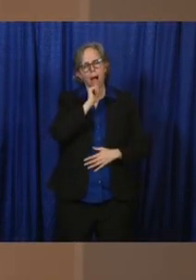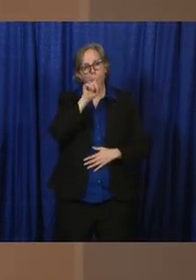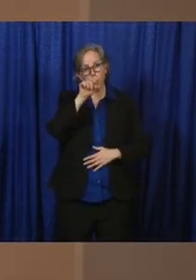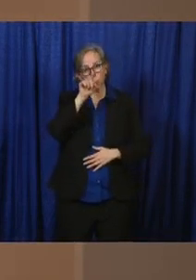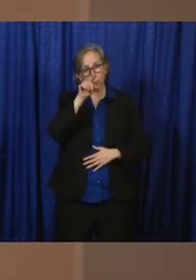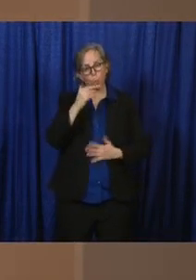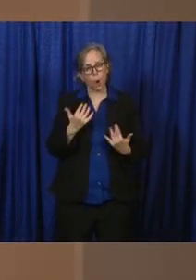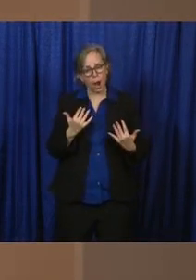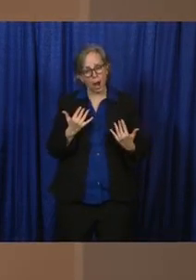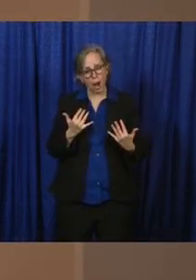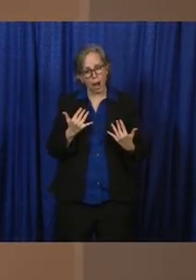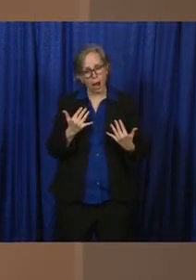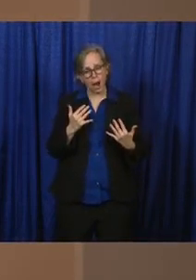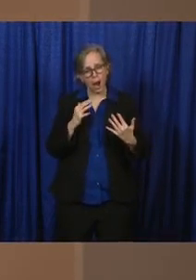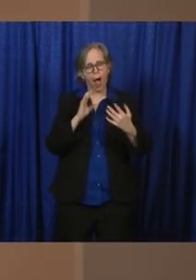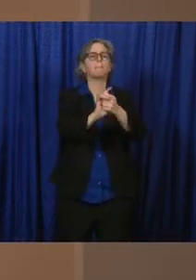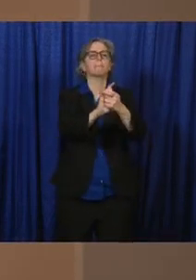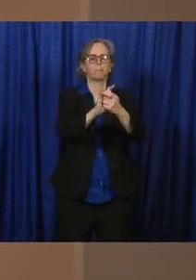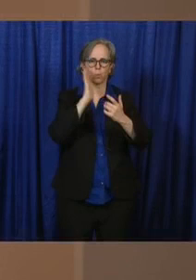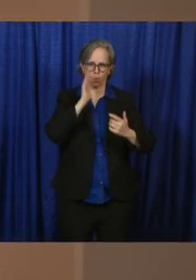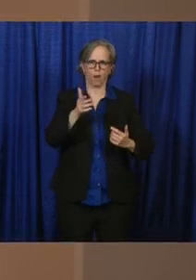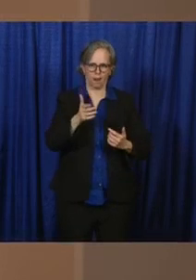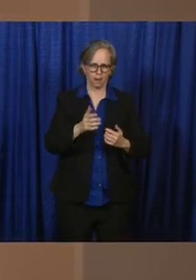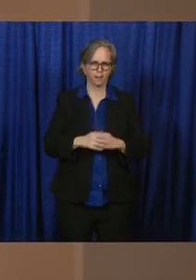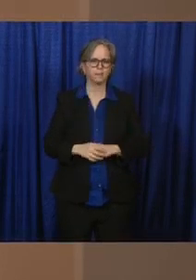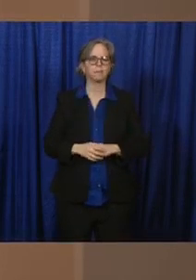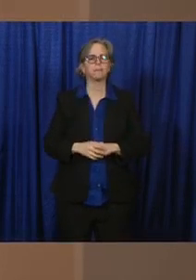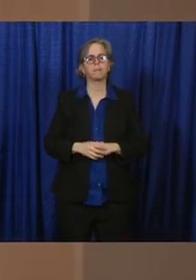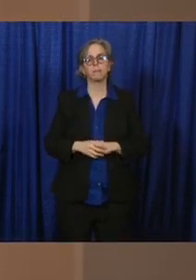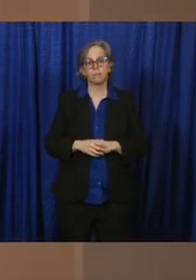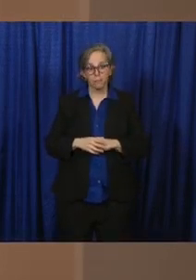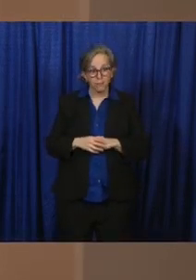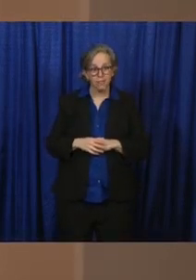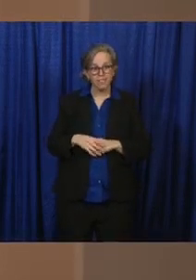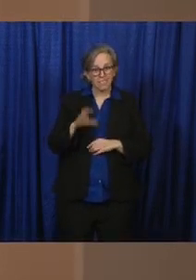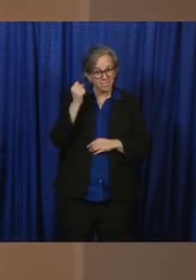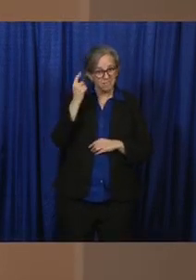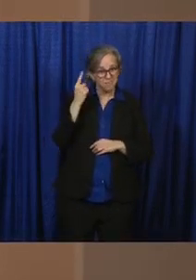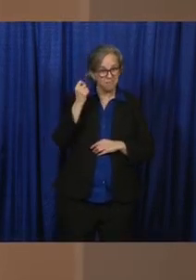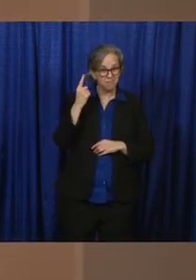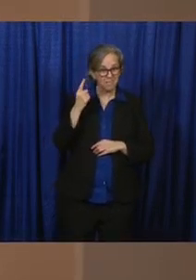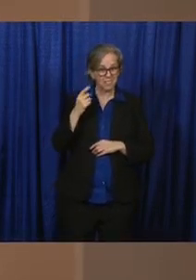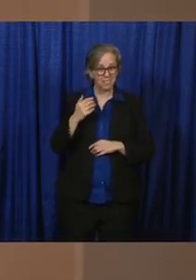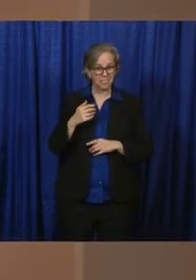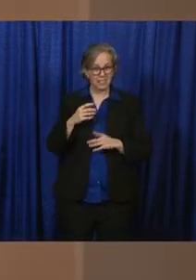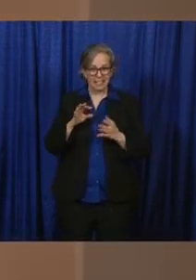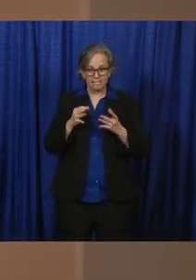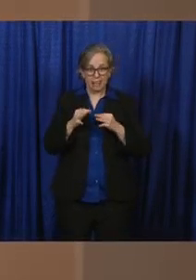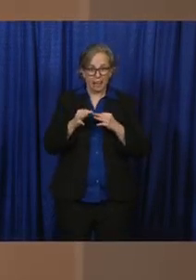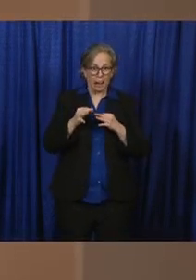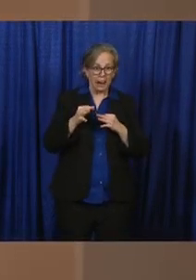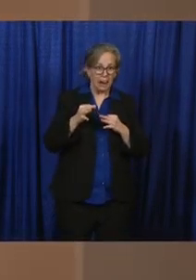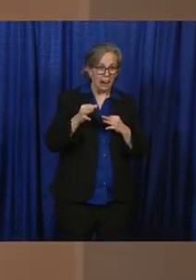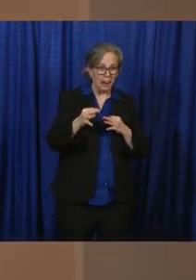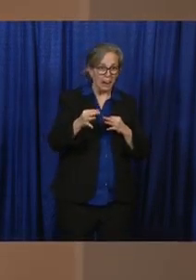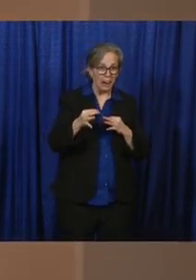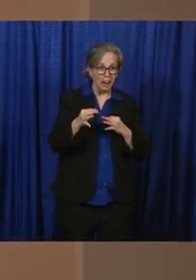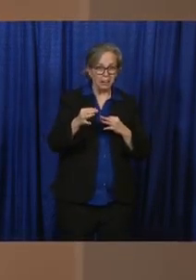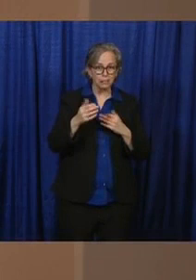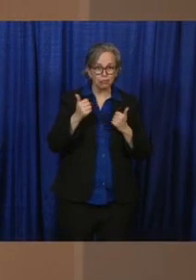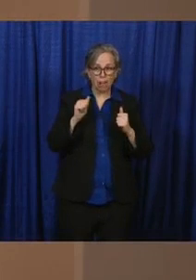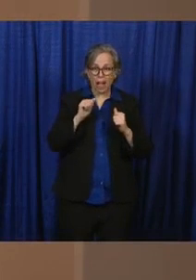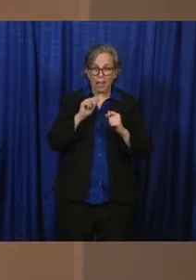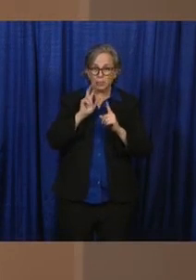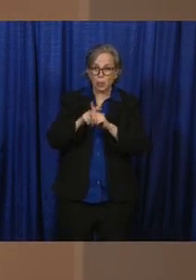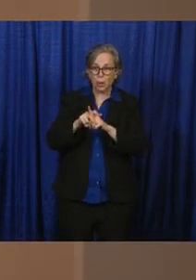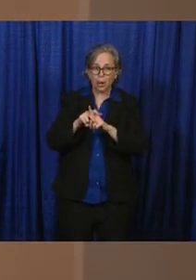everybody should know, that even if you get delayed in this, that your eligibility will be